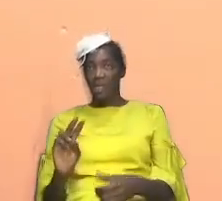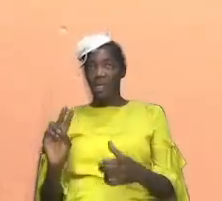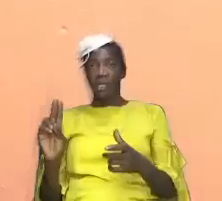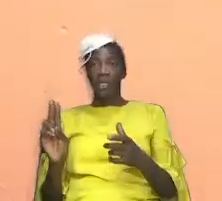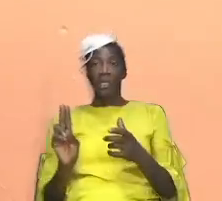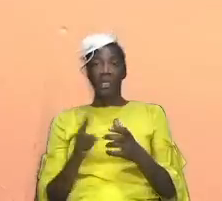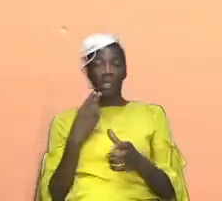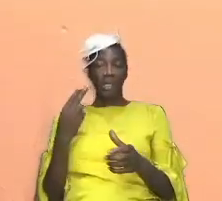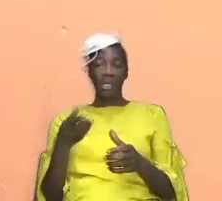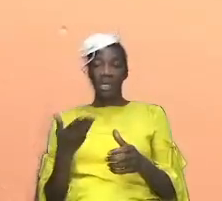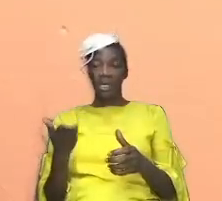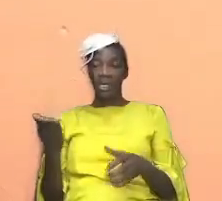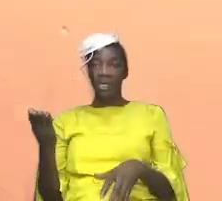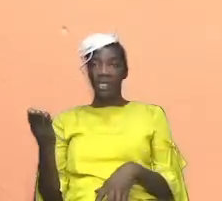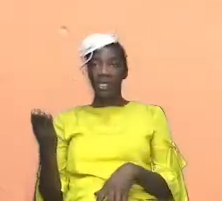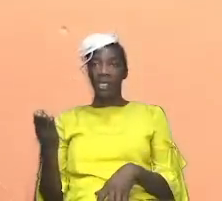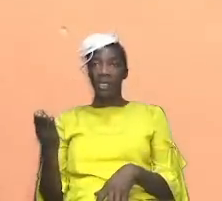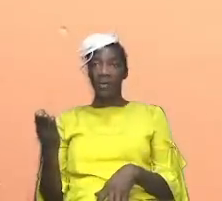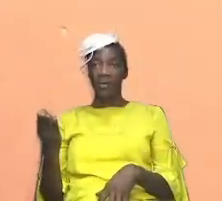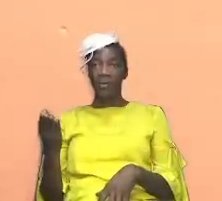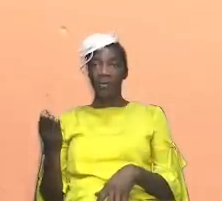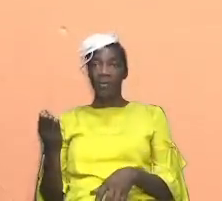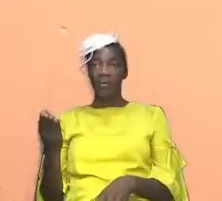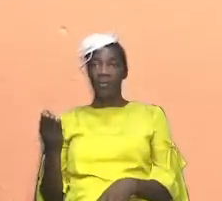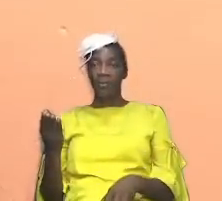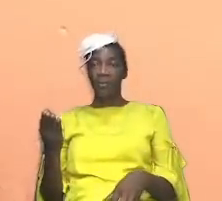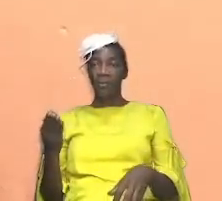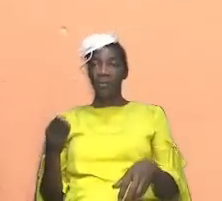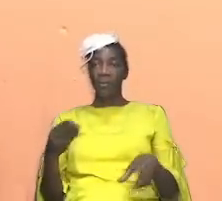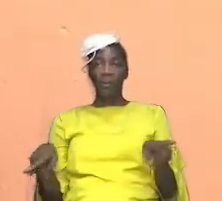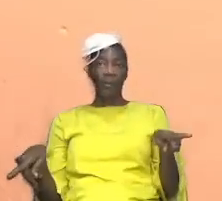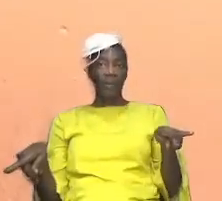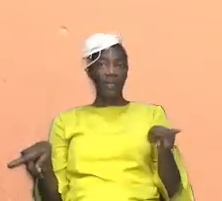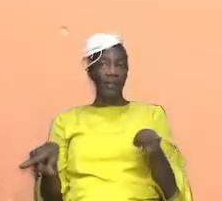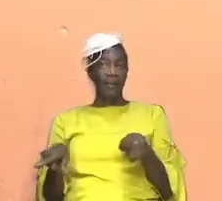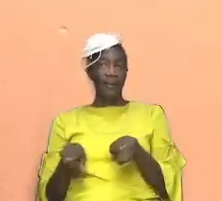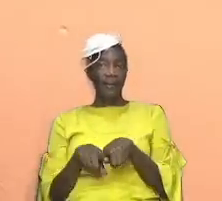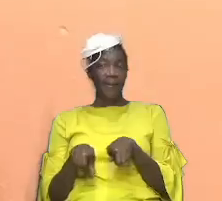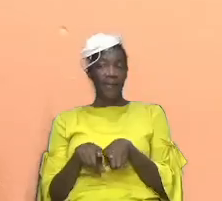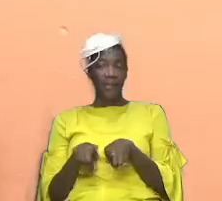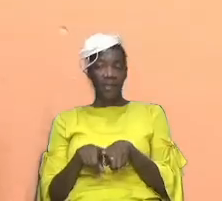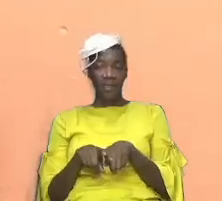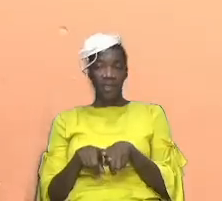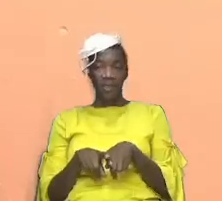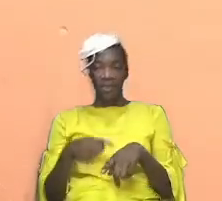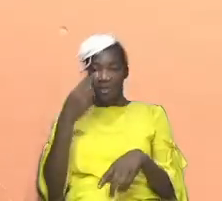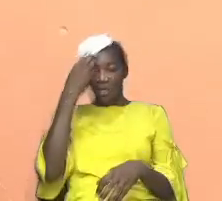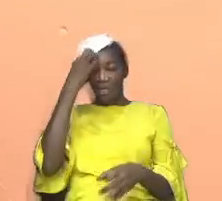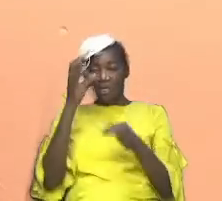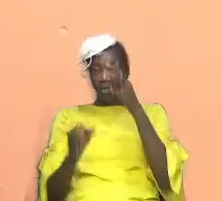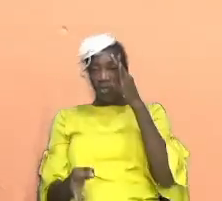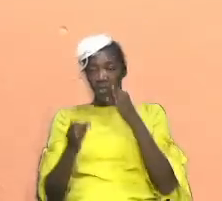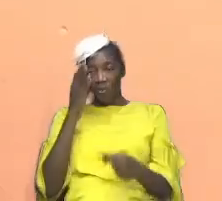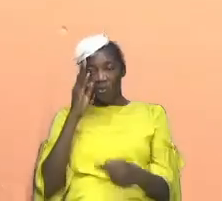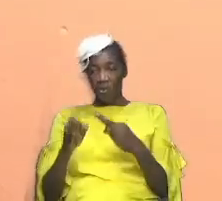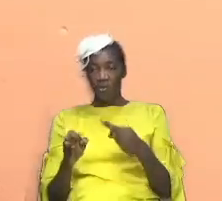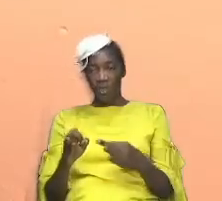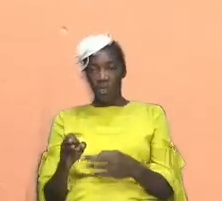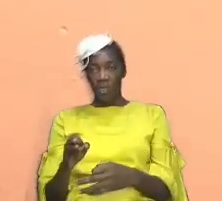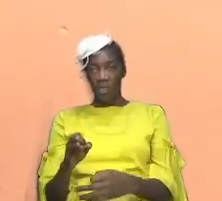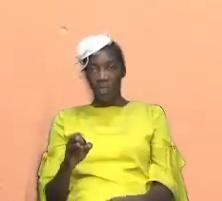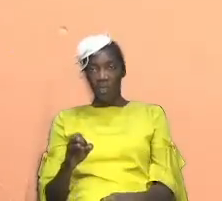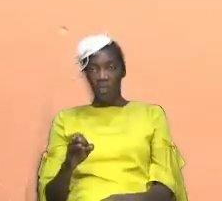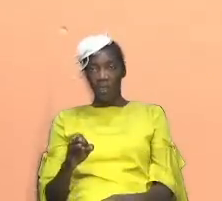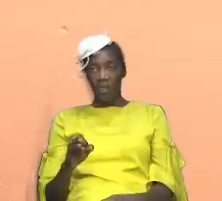had touched on is that in addition to his judgment being fair,